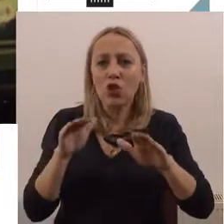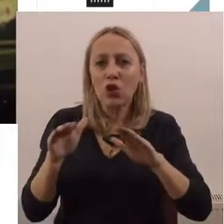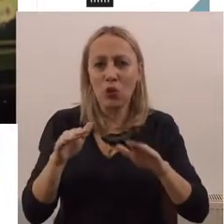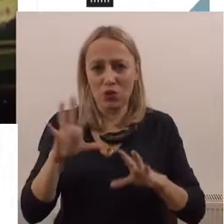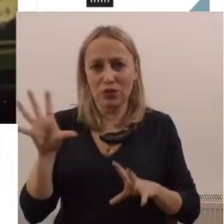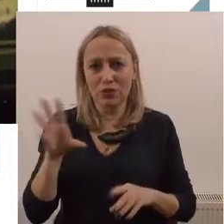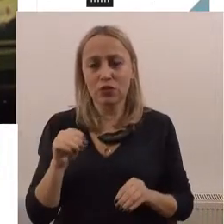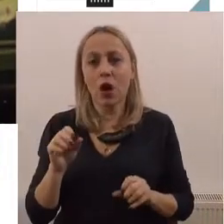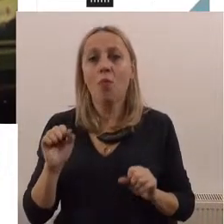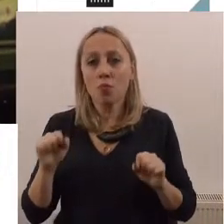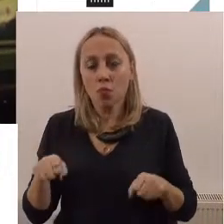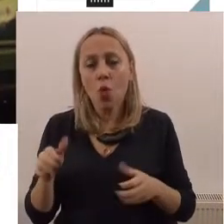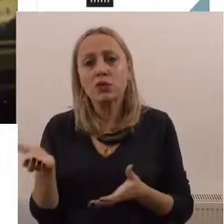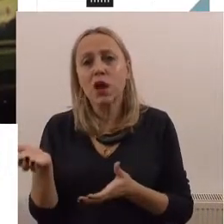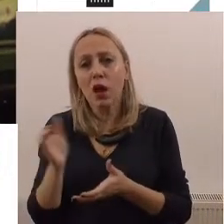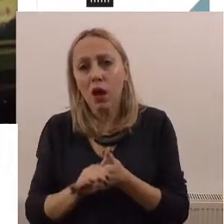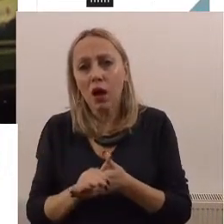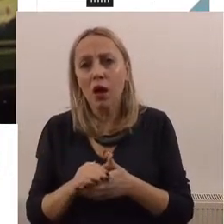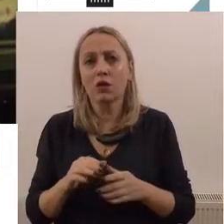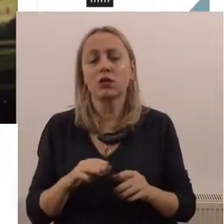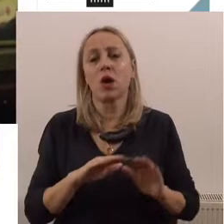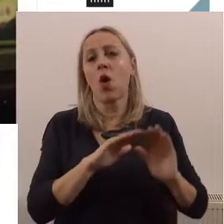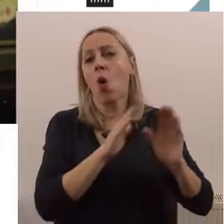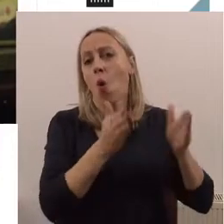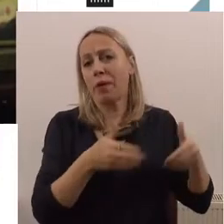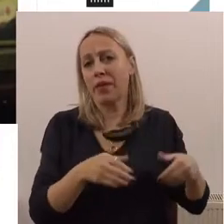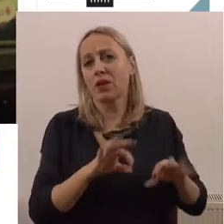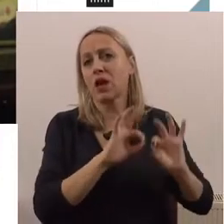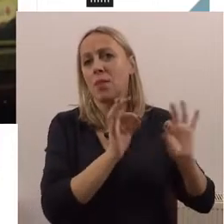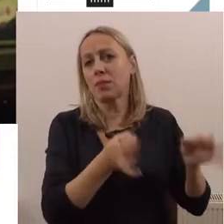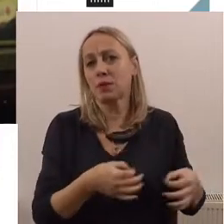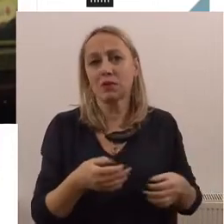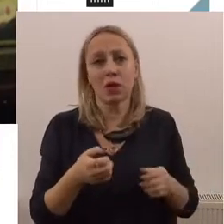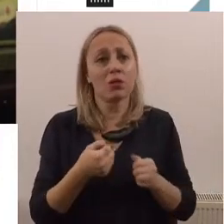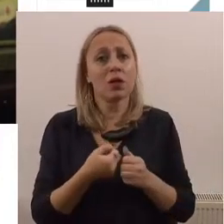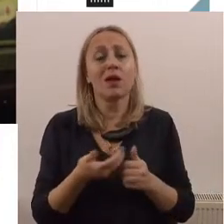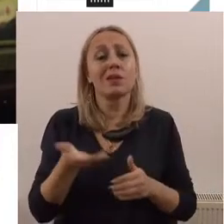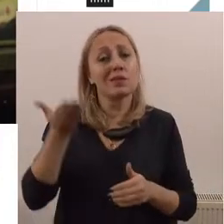and not necessarily the blind, even kids